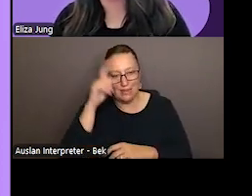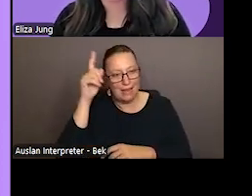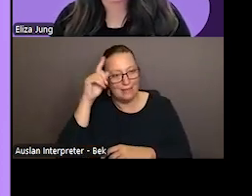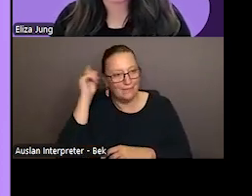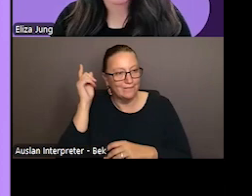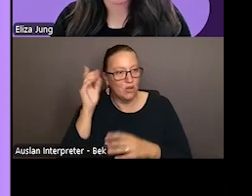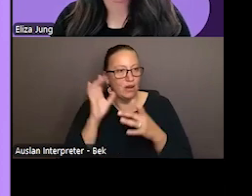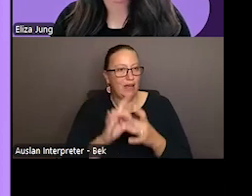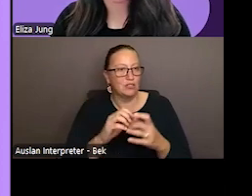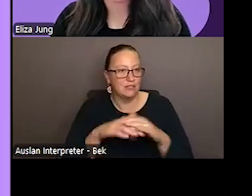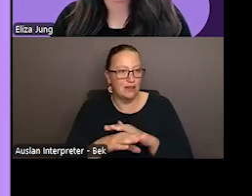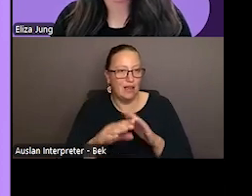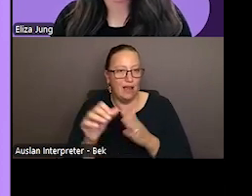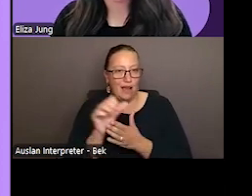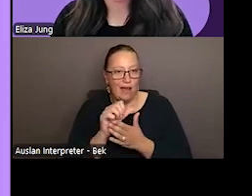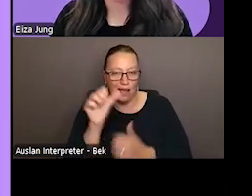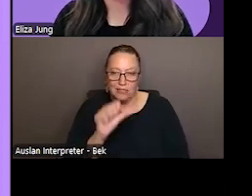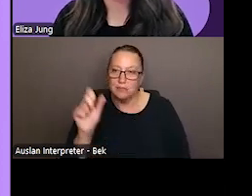through arts and culture.